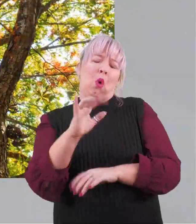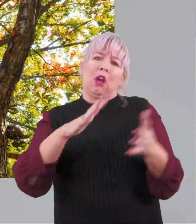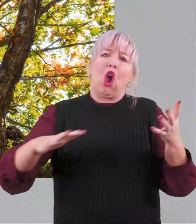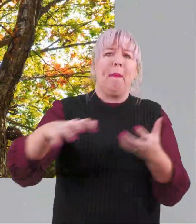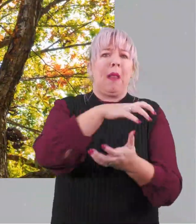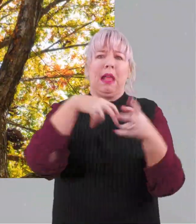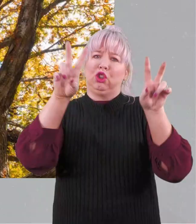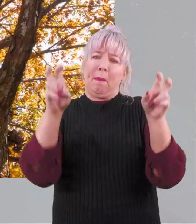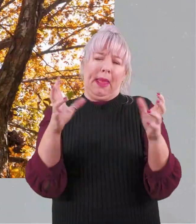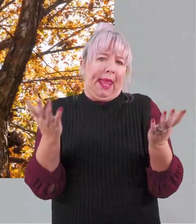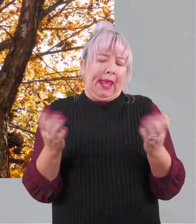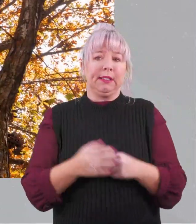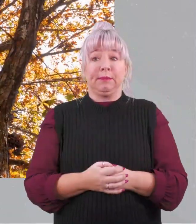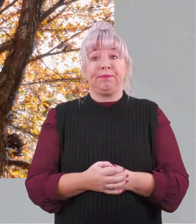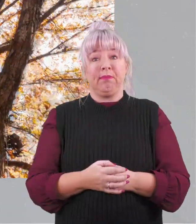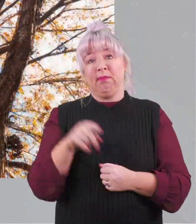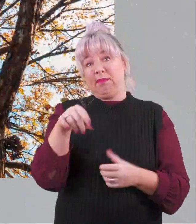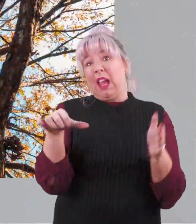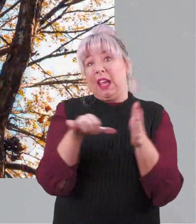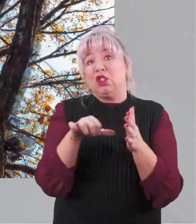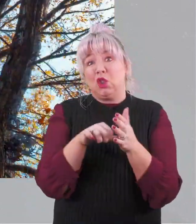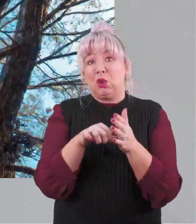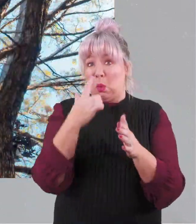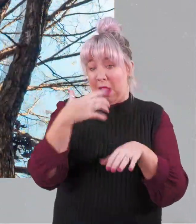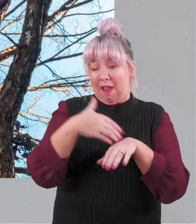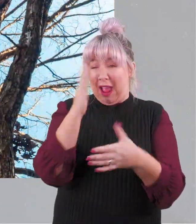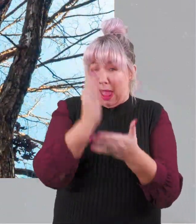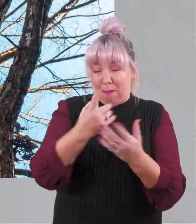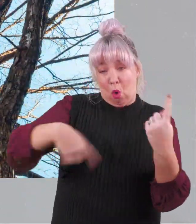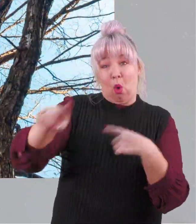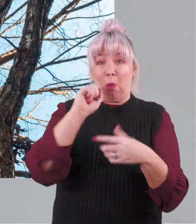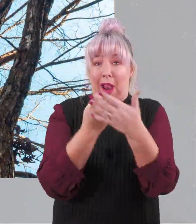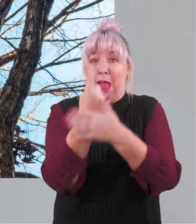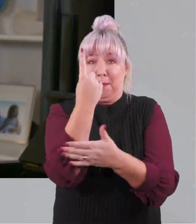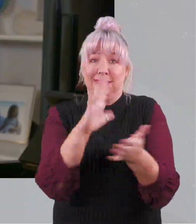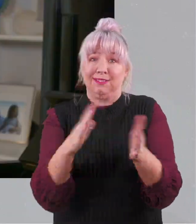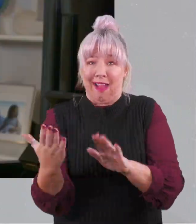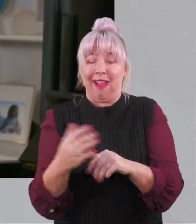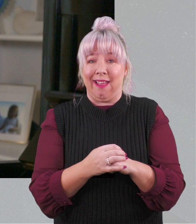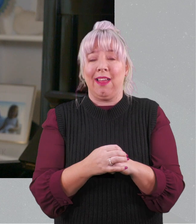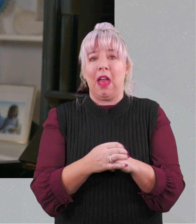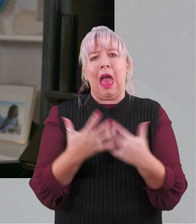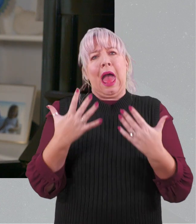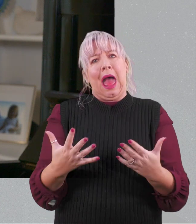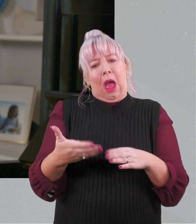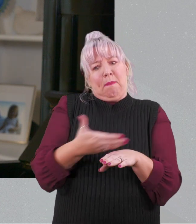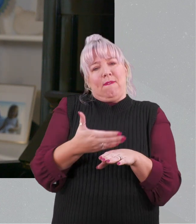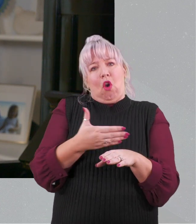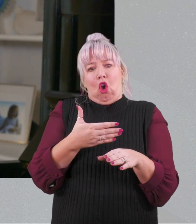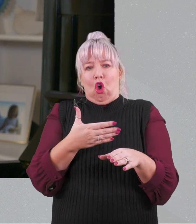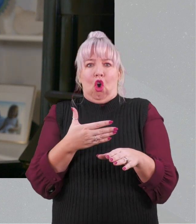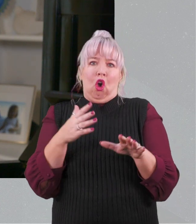Death and dying are much more complicated. These are issues that are going to affect all of us, and at the